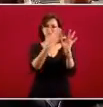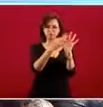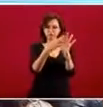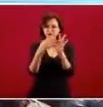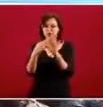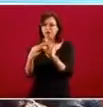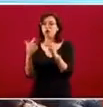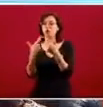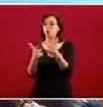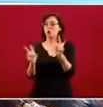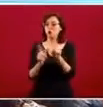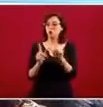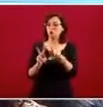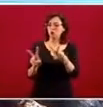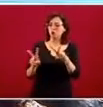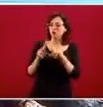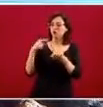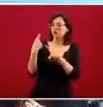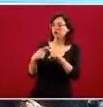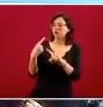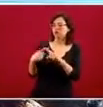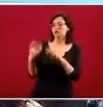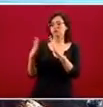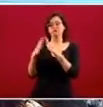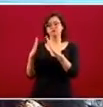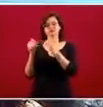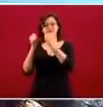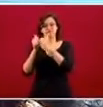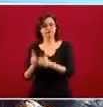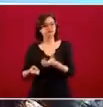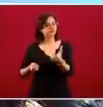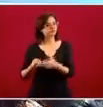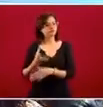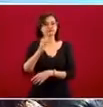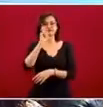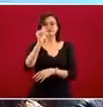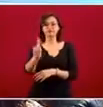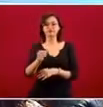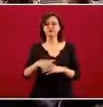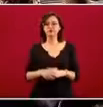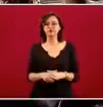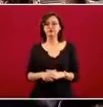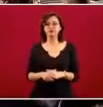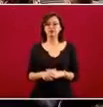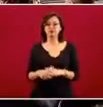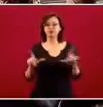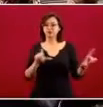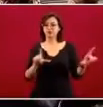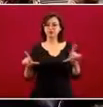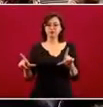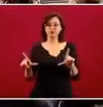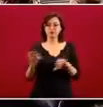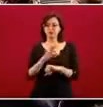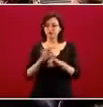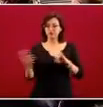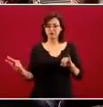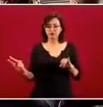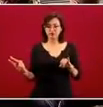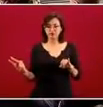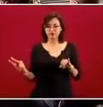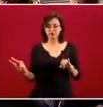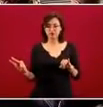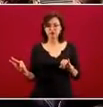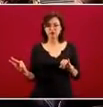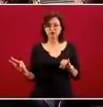sanitary emergency measures that are designed to protect those vulnerable groups within the population.